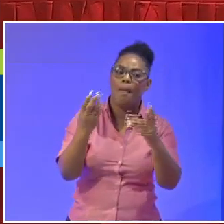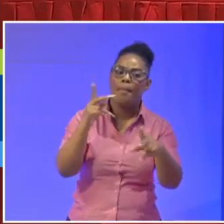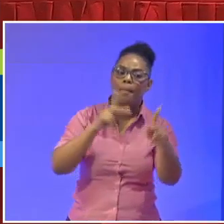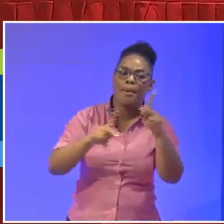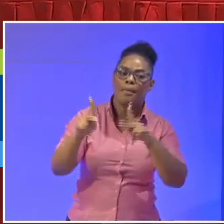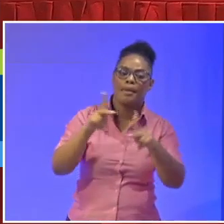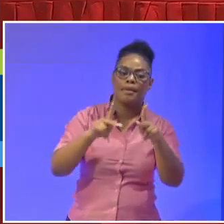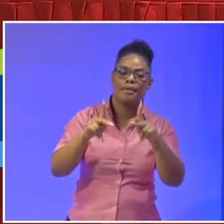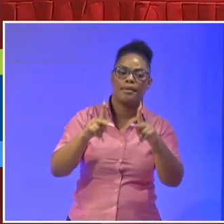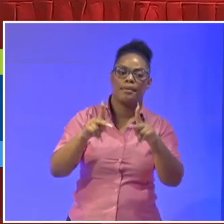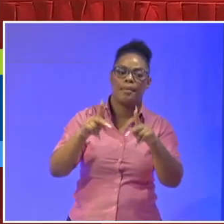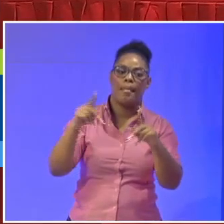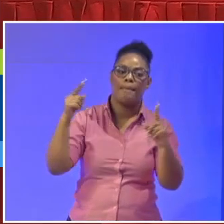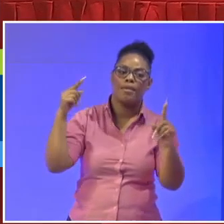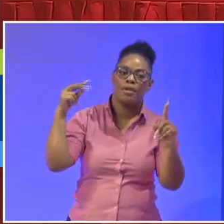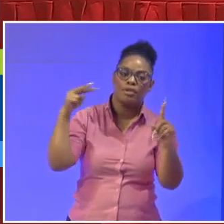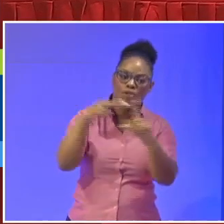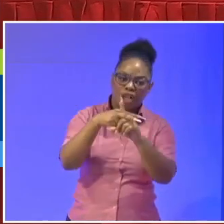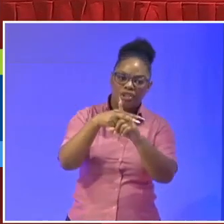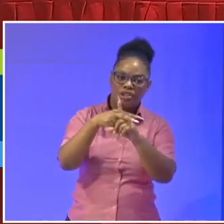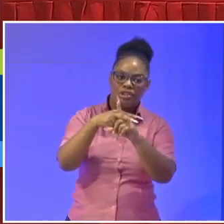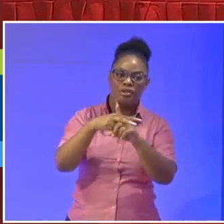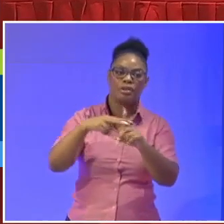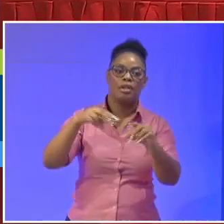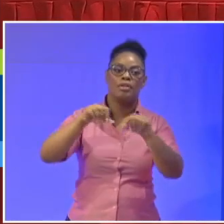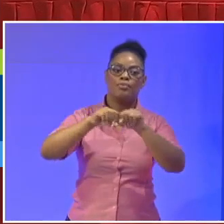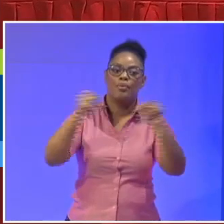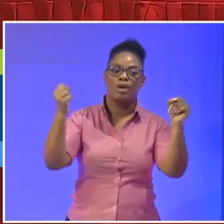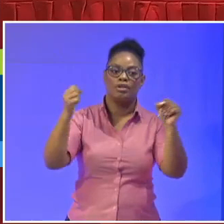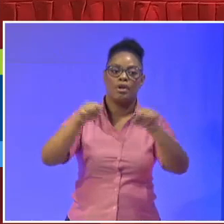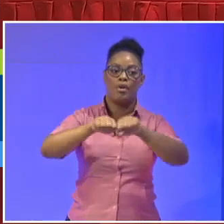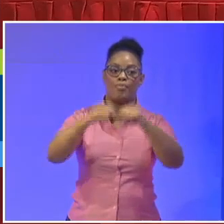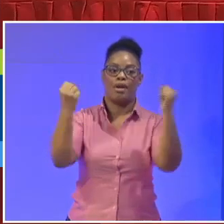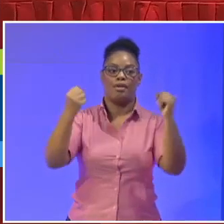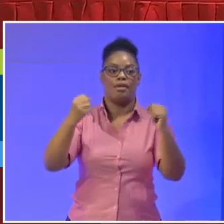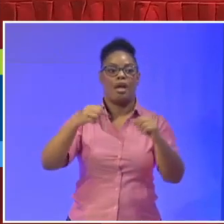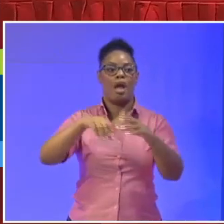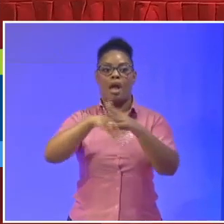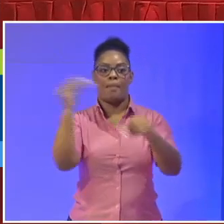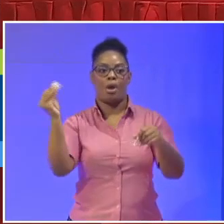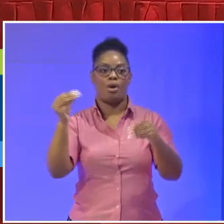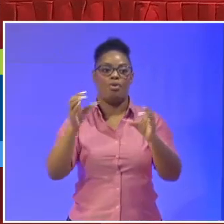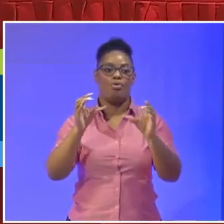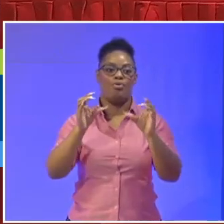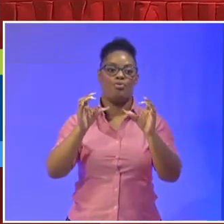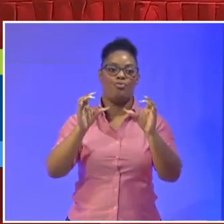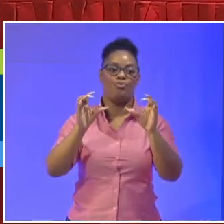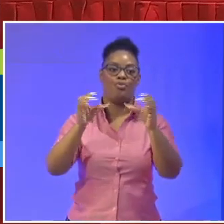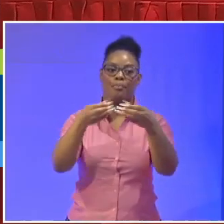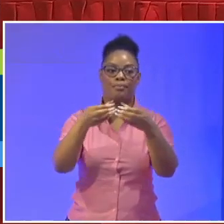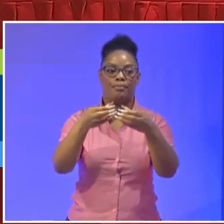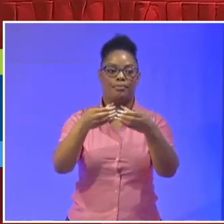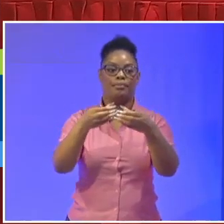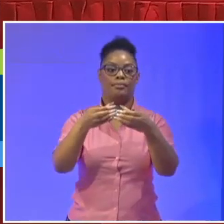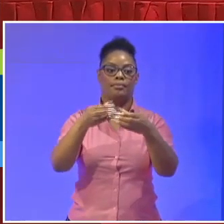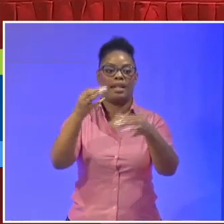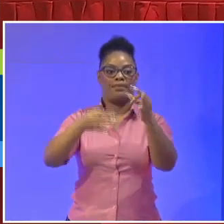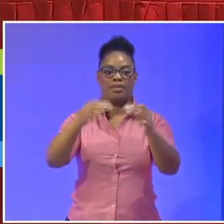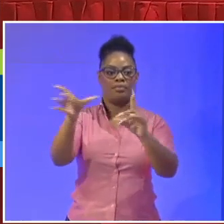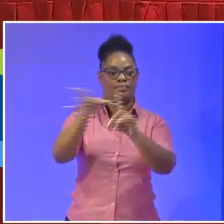charged for breaking quarantine or isolation while COVID positive? That's my only question.